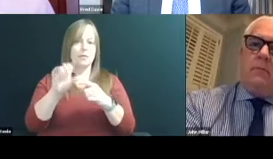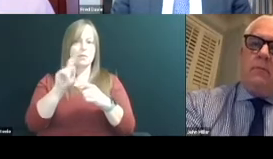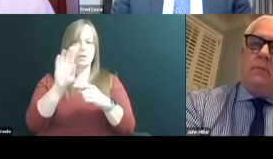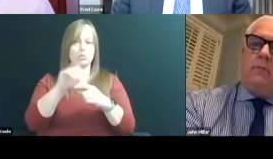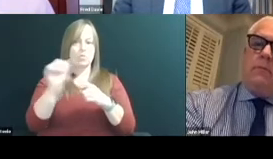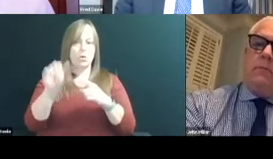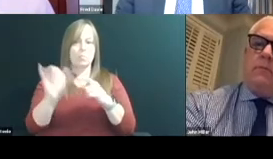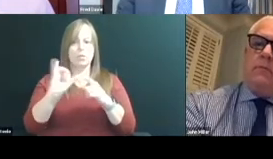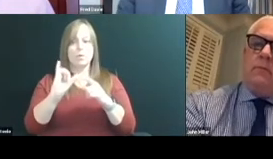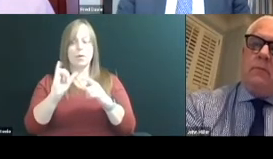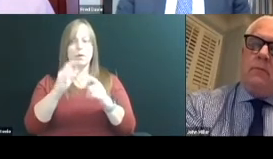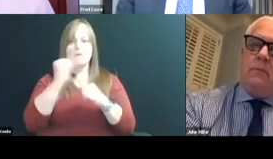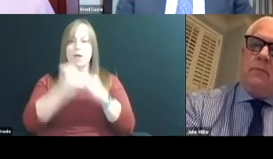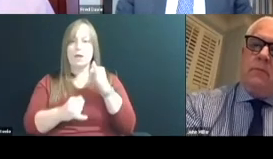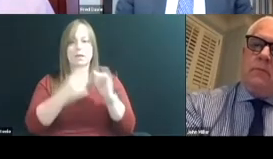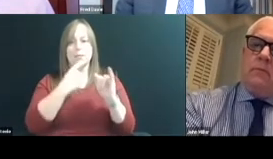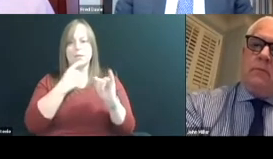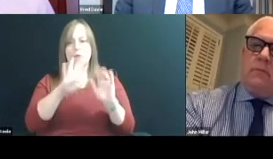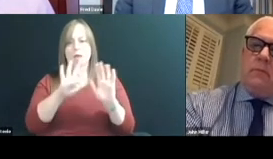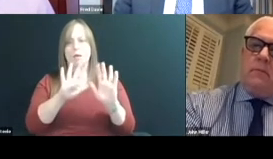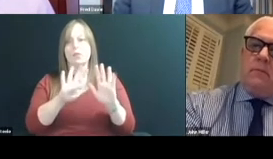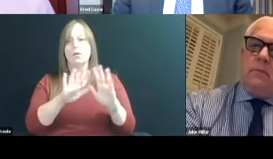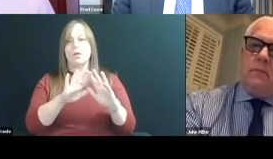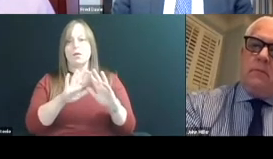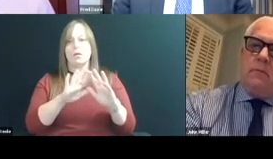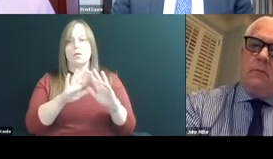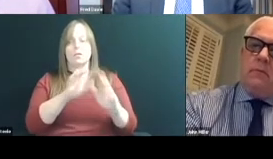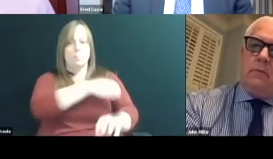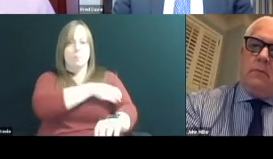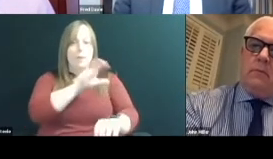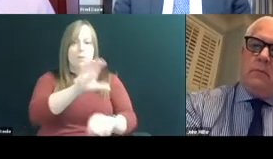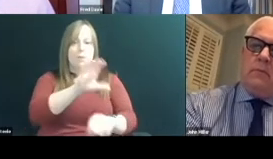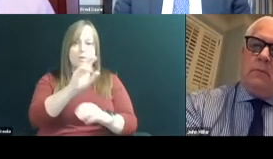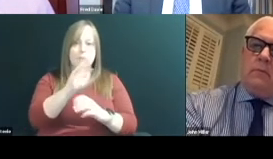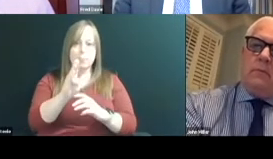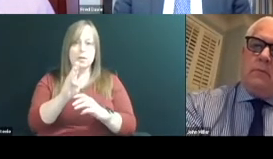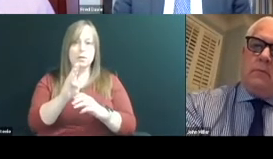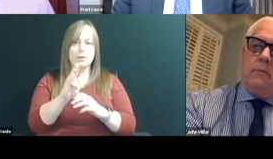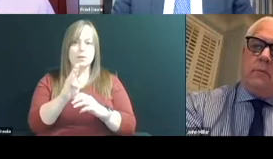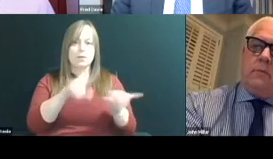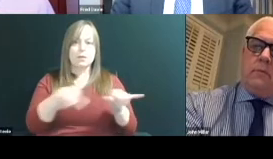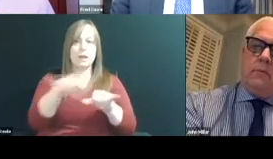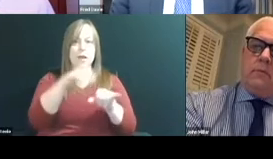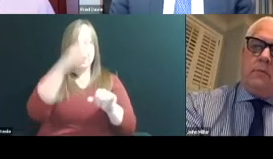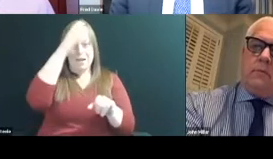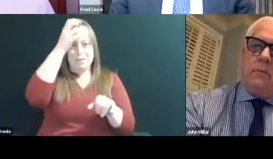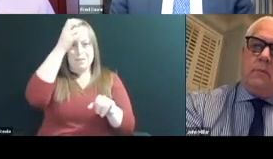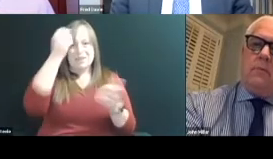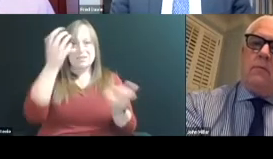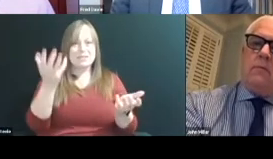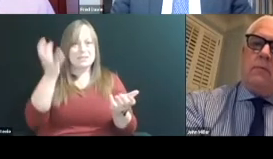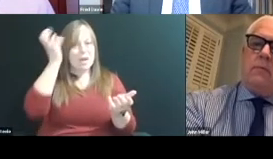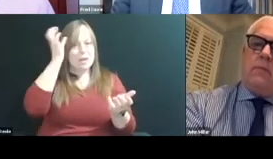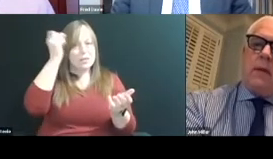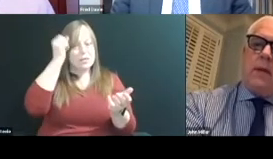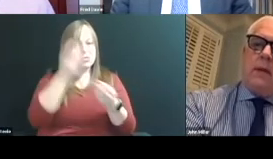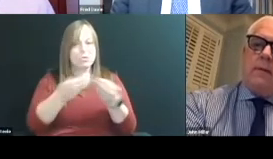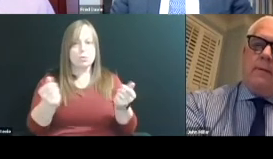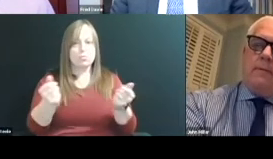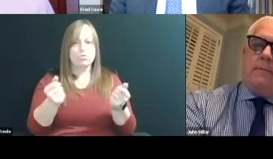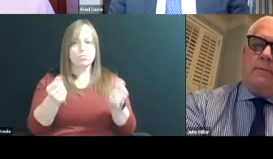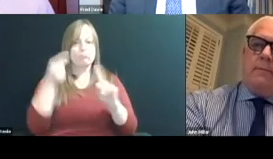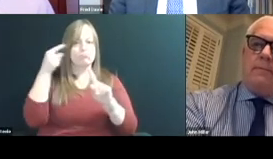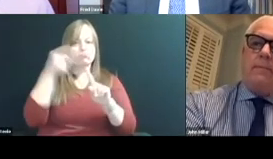well. Let me say finally that supporting and empowering the CCRB is common sense. It's a common sense solution